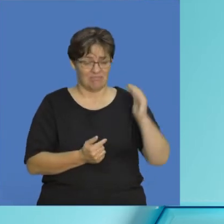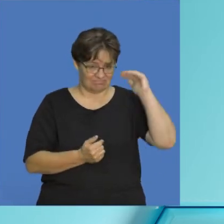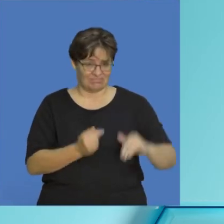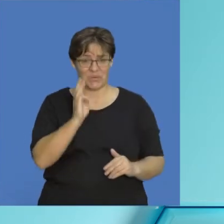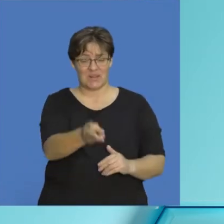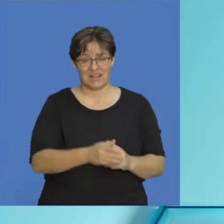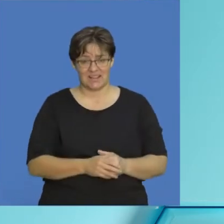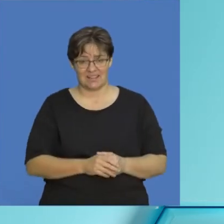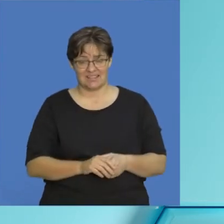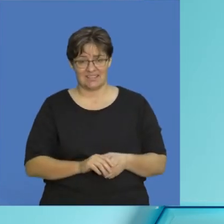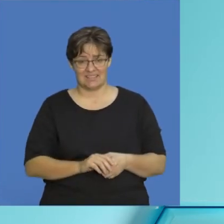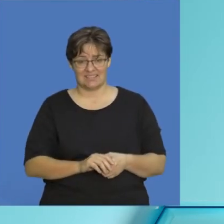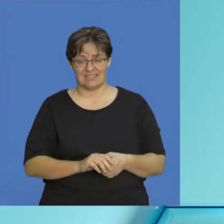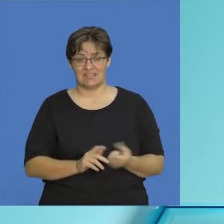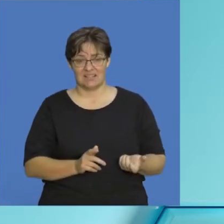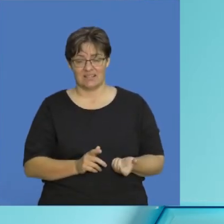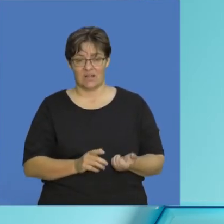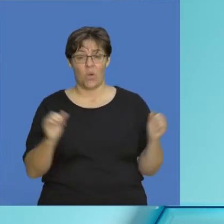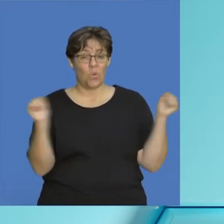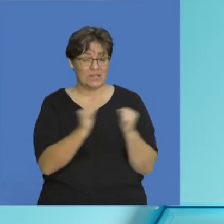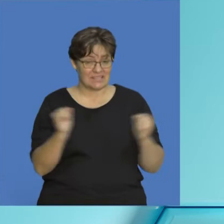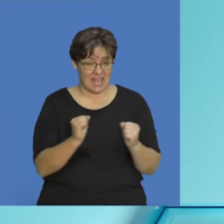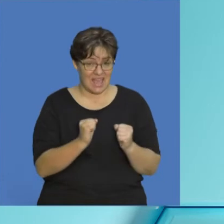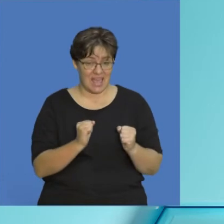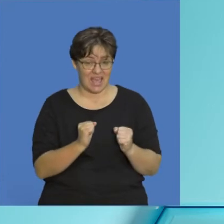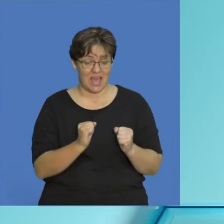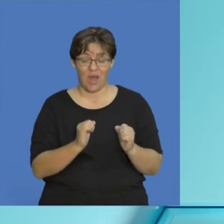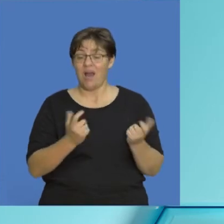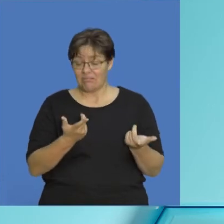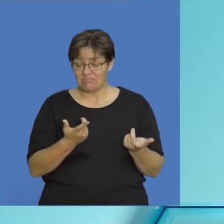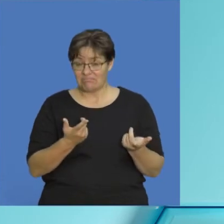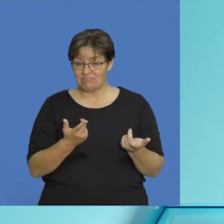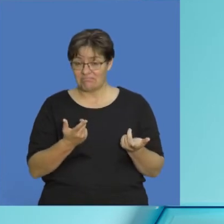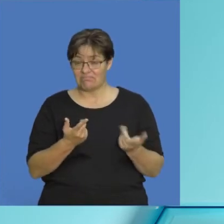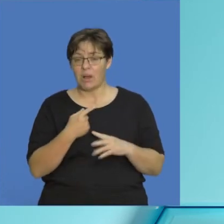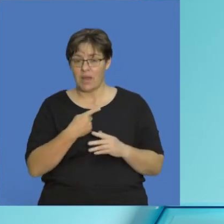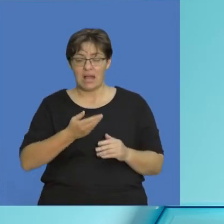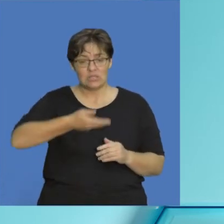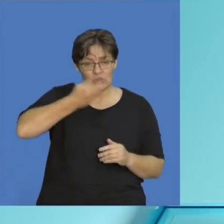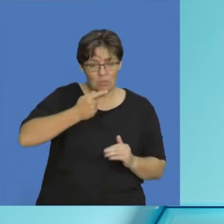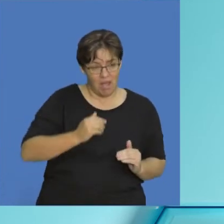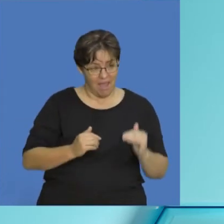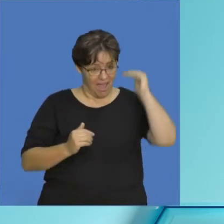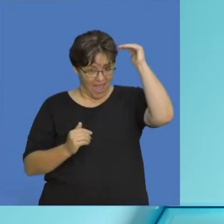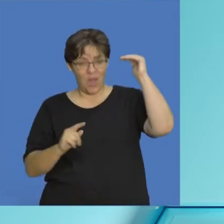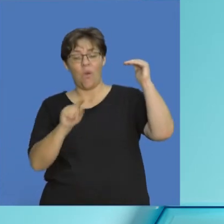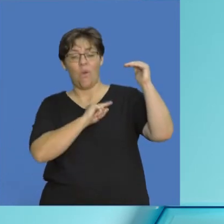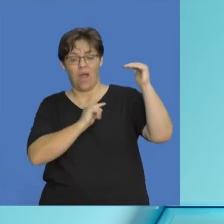soup decreases. Think about this. What about winter, cold, and I sell